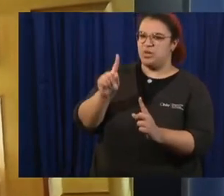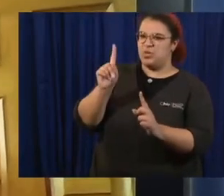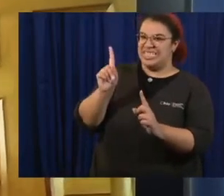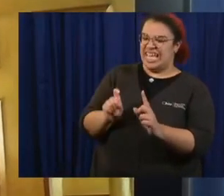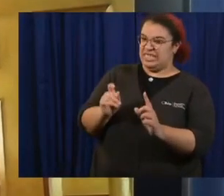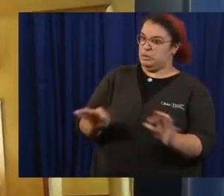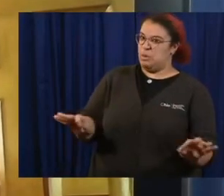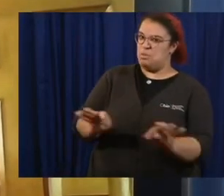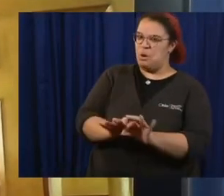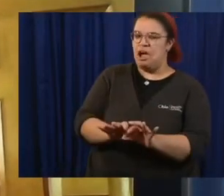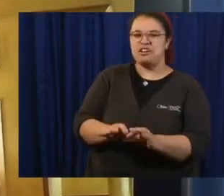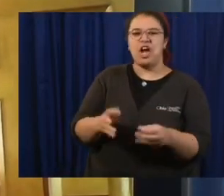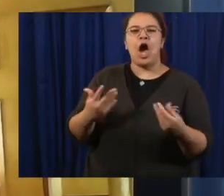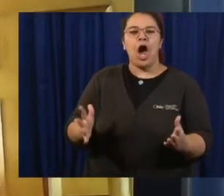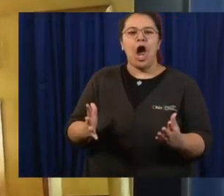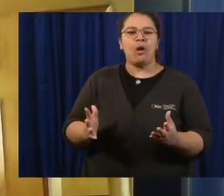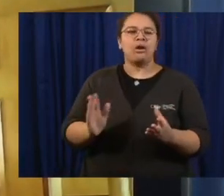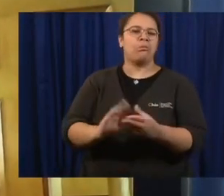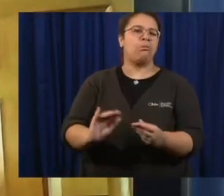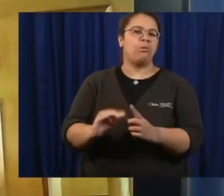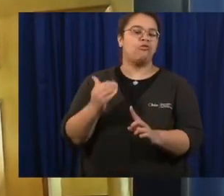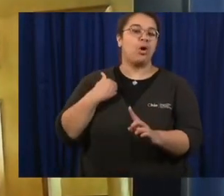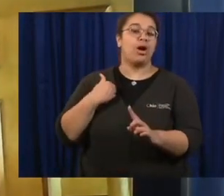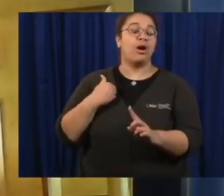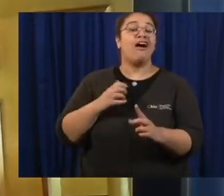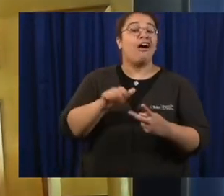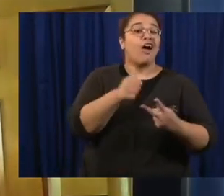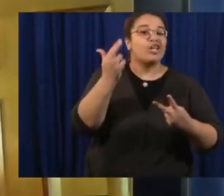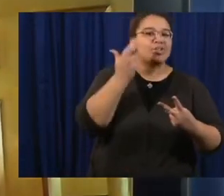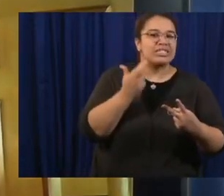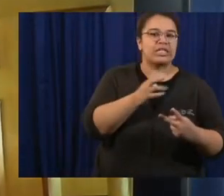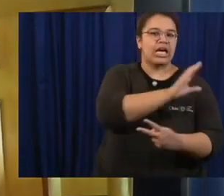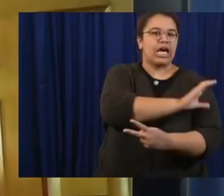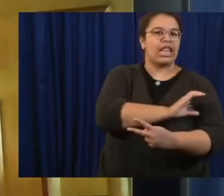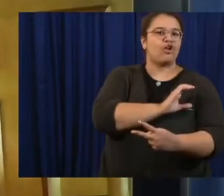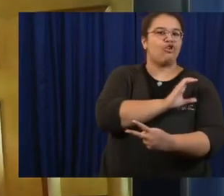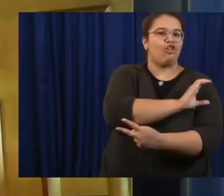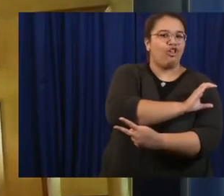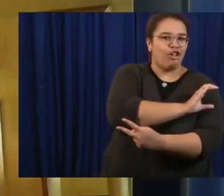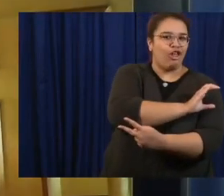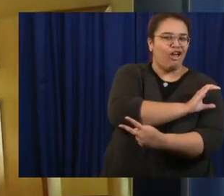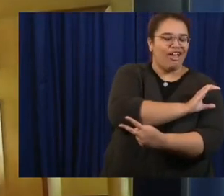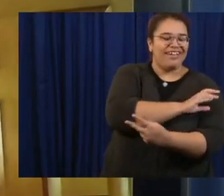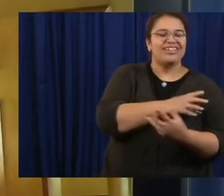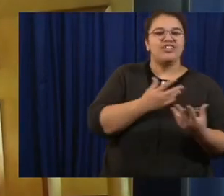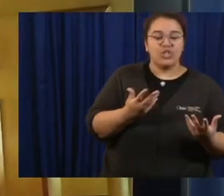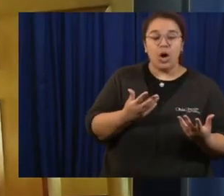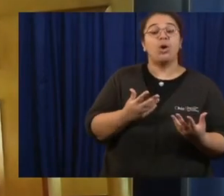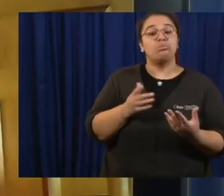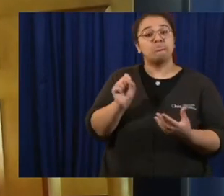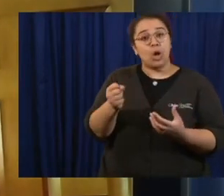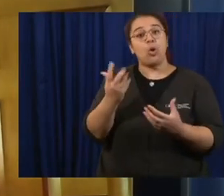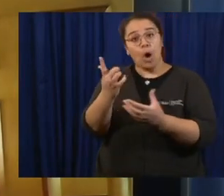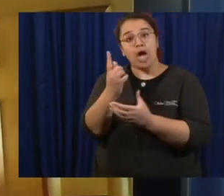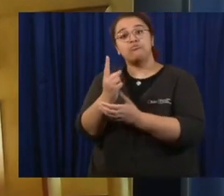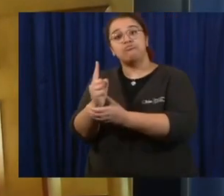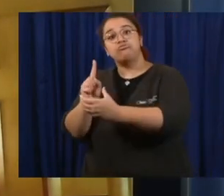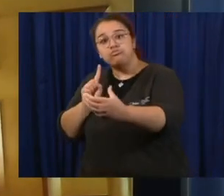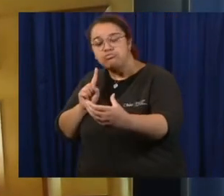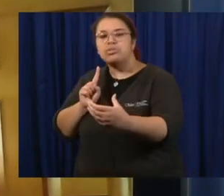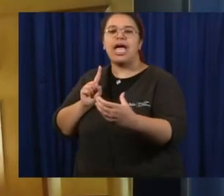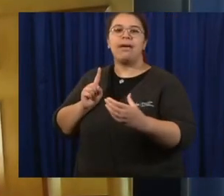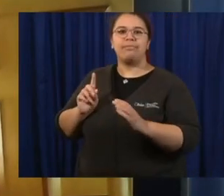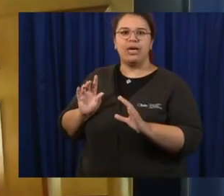able to diagnose somebody and appropriately provide treatment, isolation, and quarantine, as may be the case. The other is for surveillance reasons, and